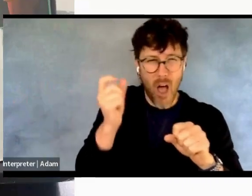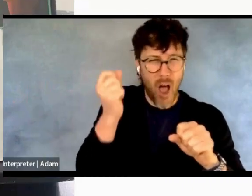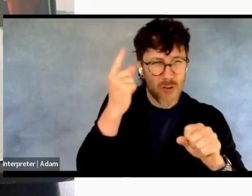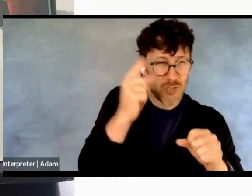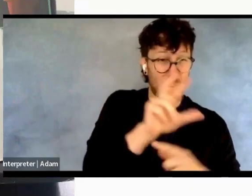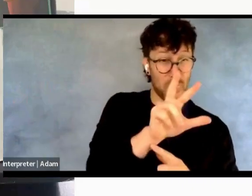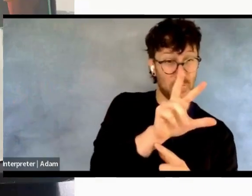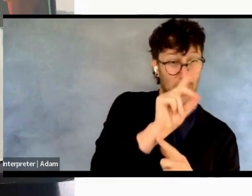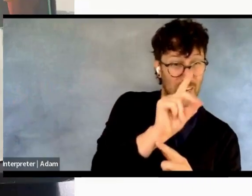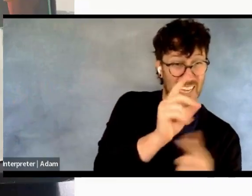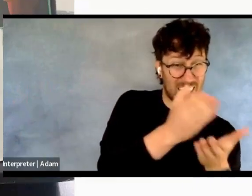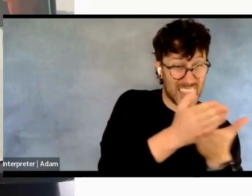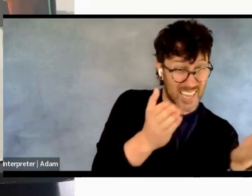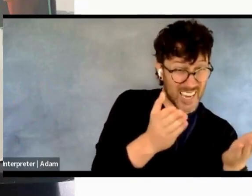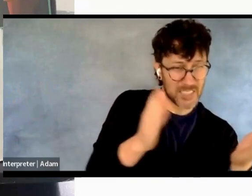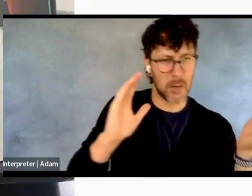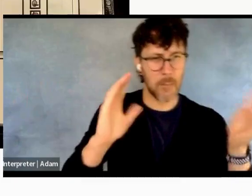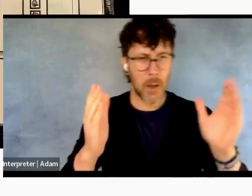3D objects.